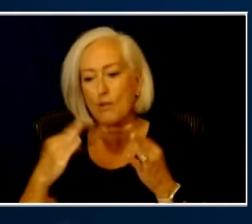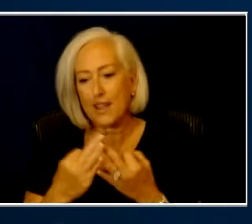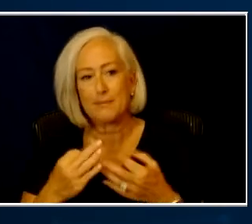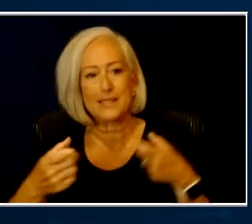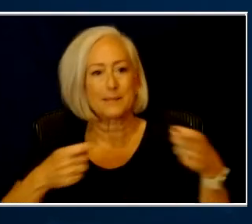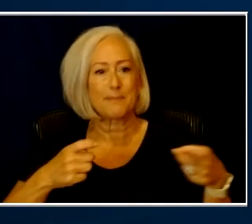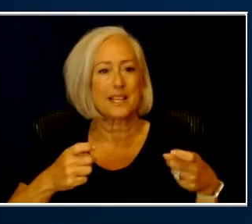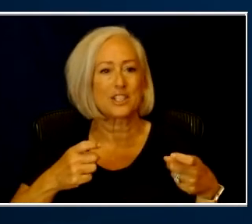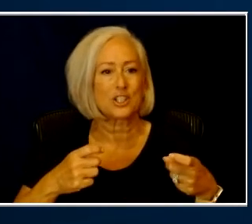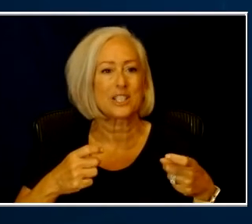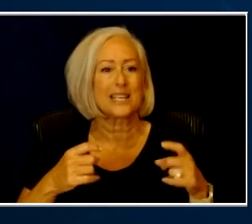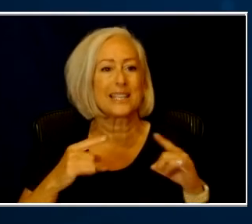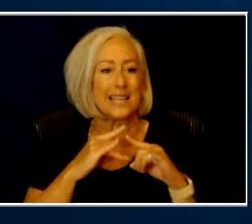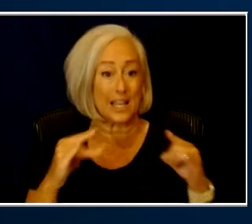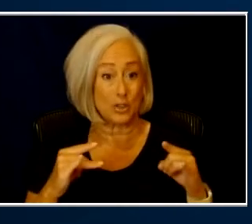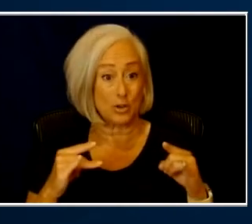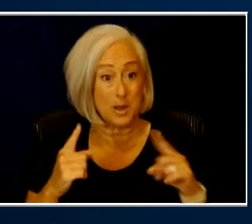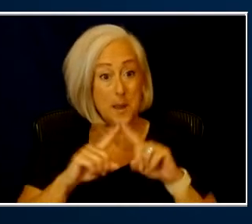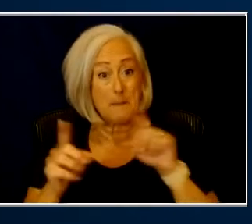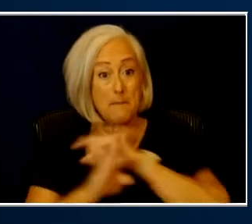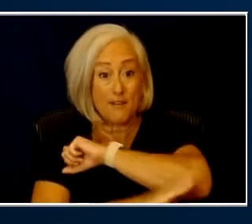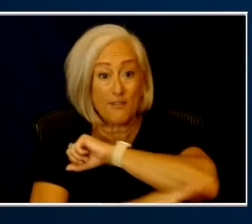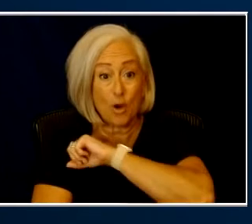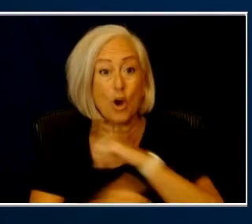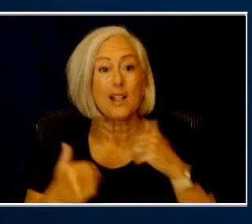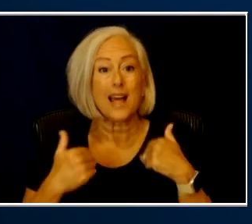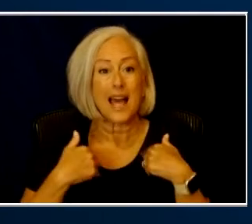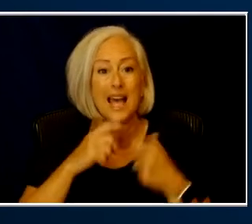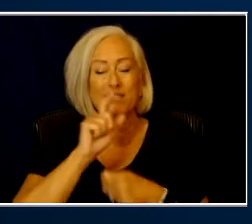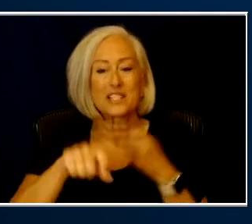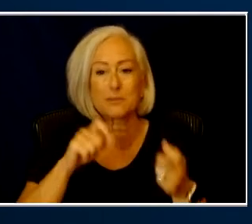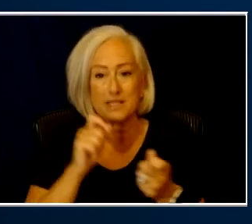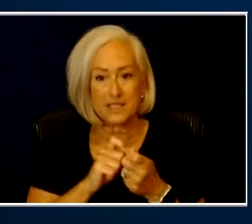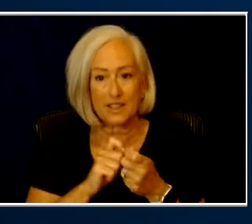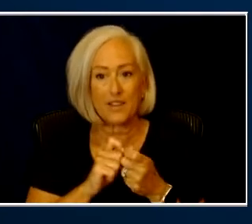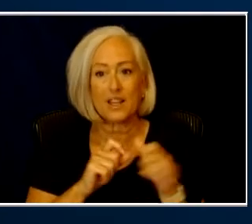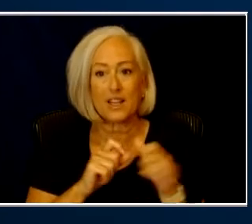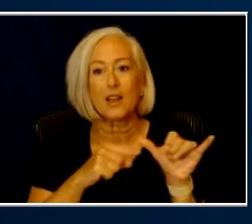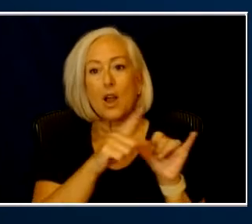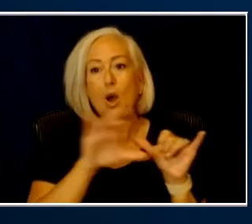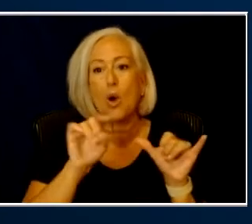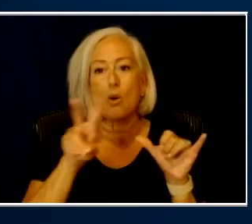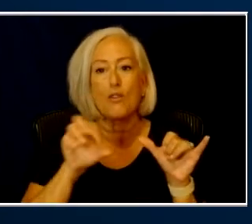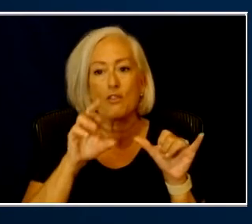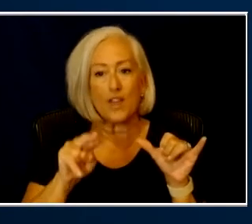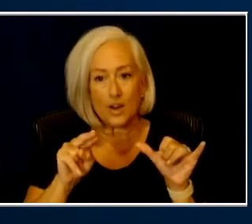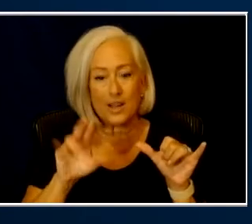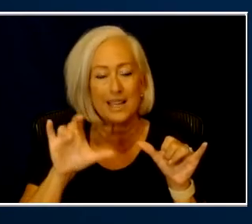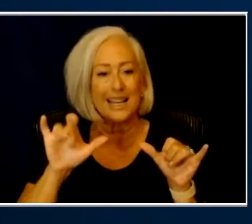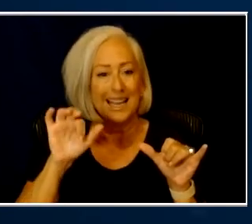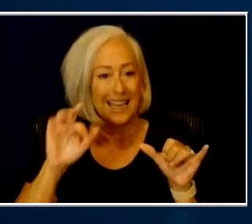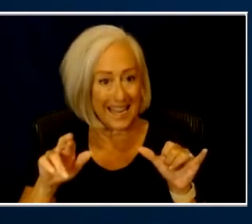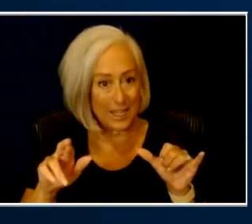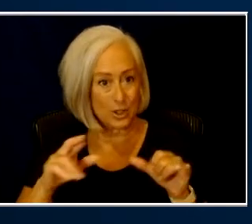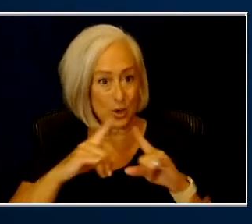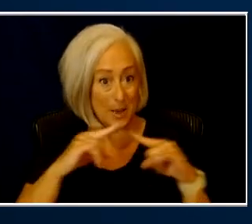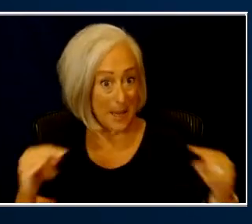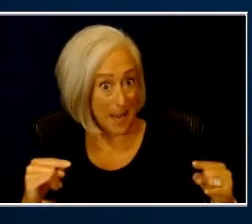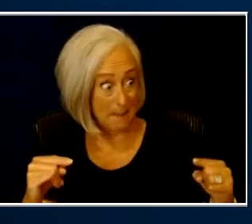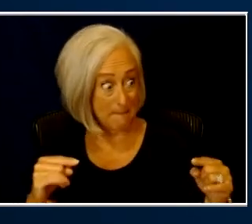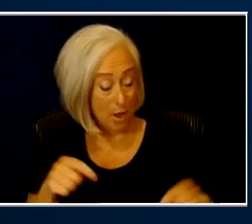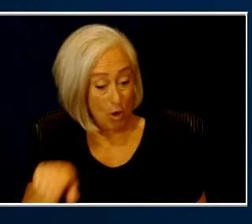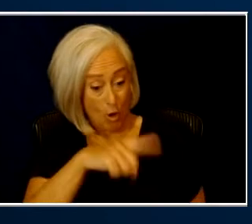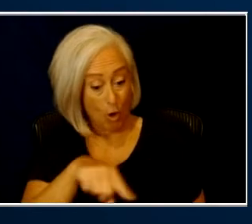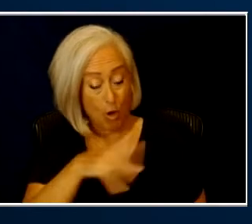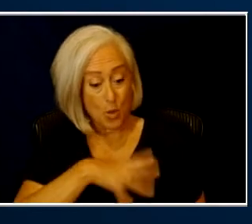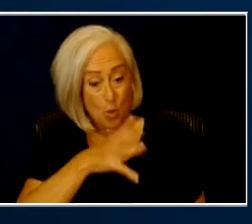a specific ovarian cancer camp, and all of the women there have ovarian cancer or have had it. And so to go and to be able